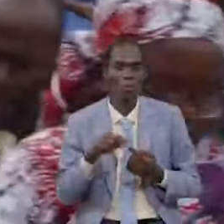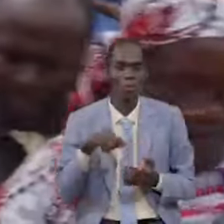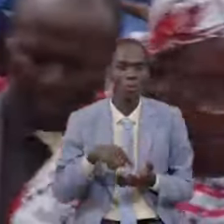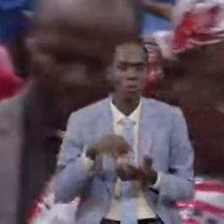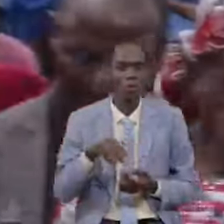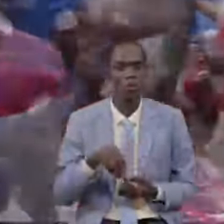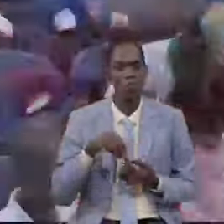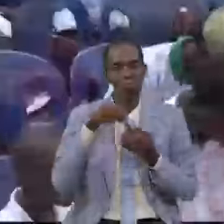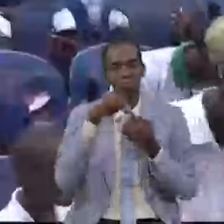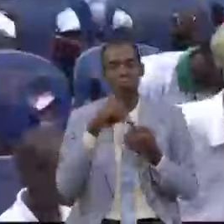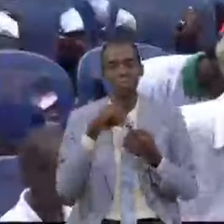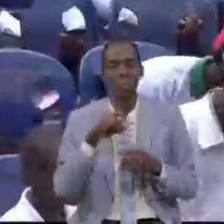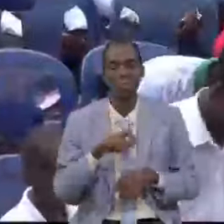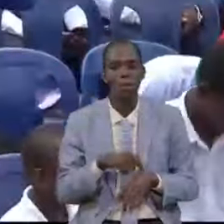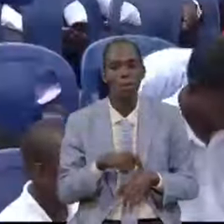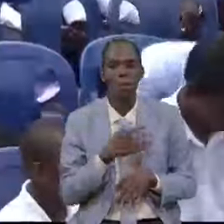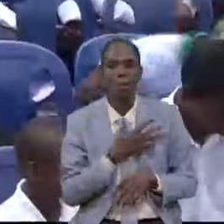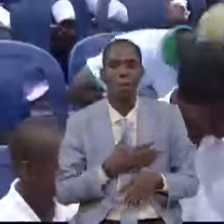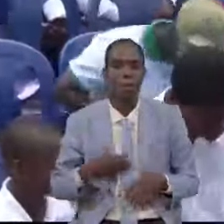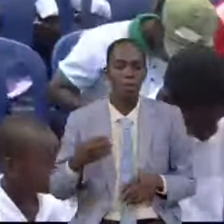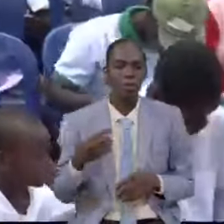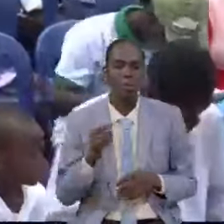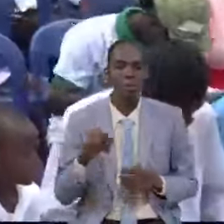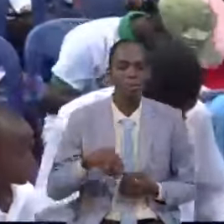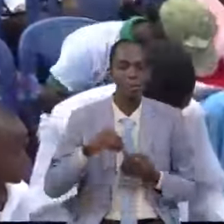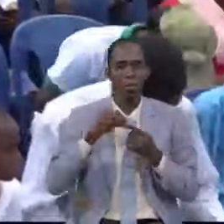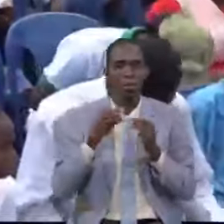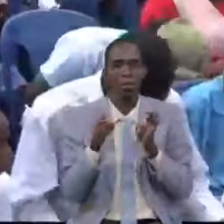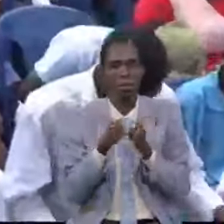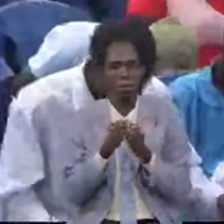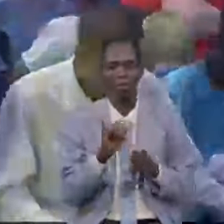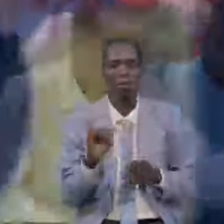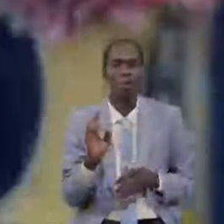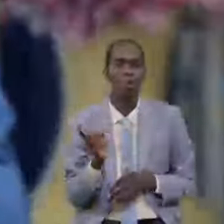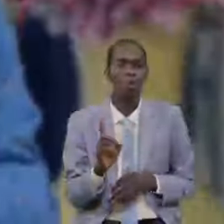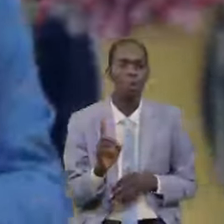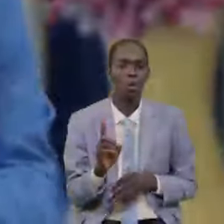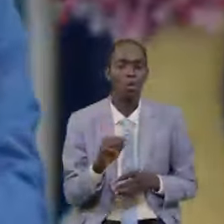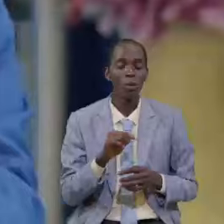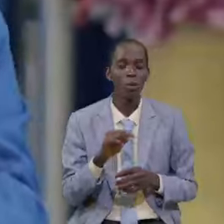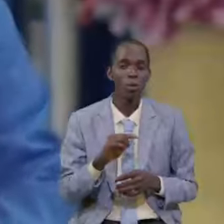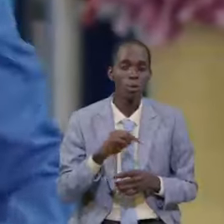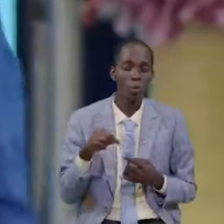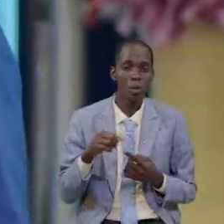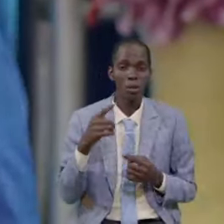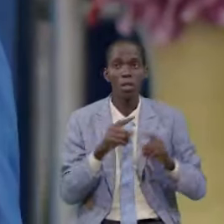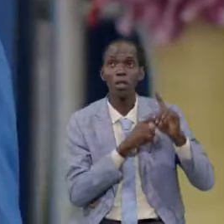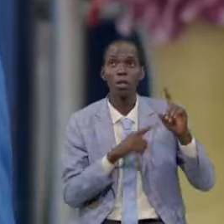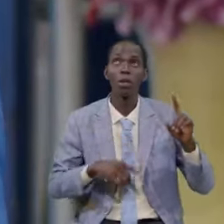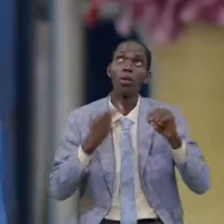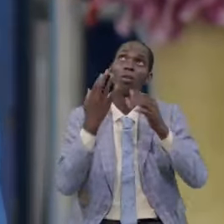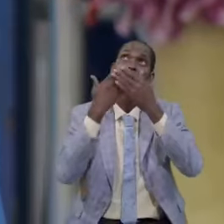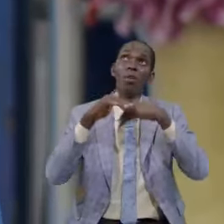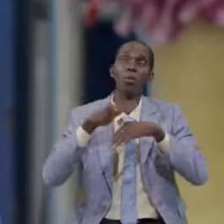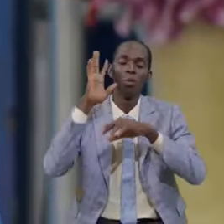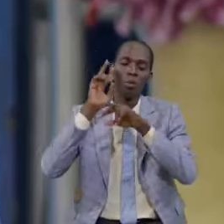and a special meeting when the Lord of heaven will look at you, take hold of you